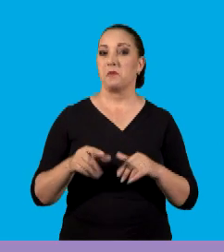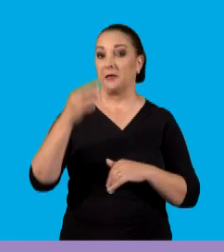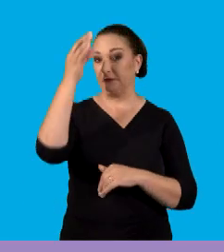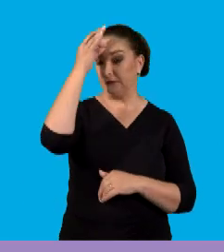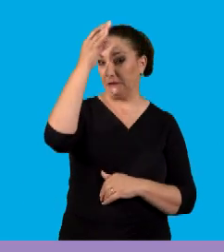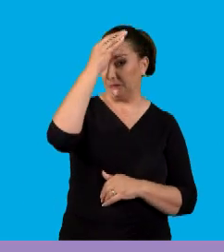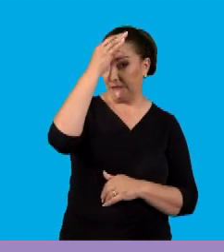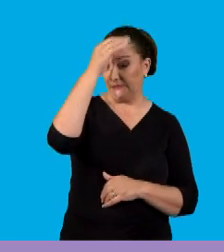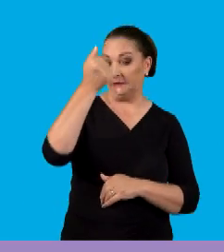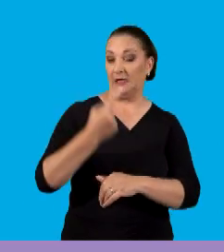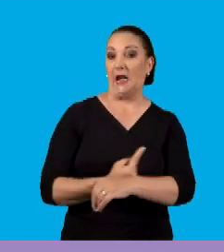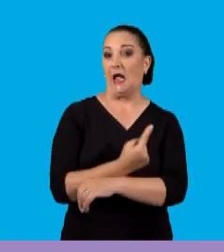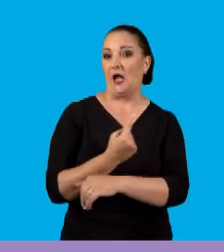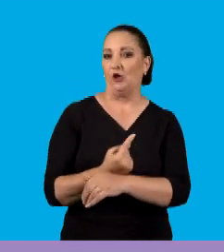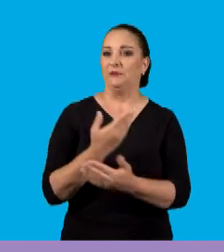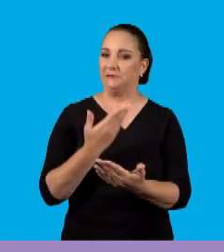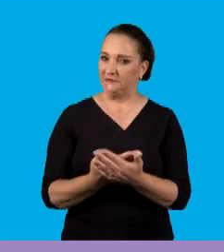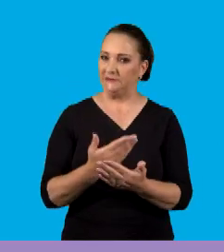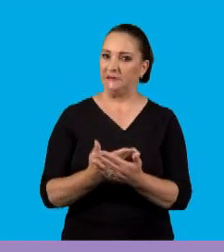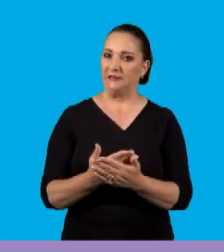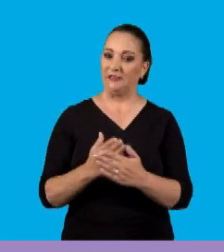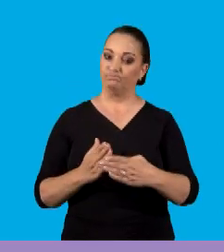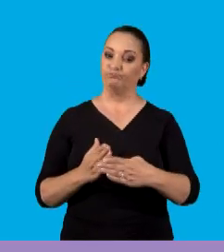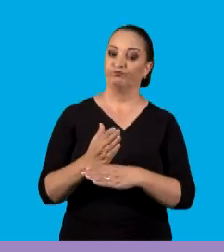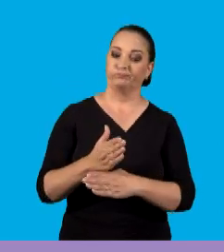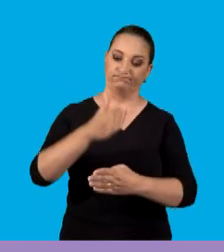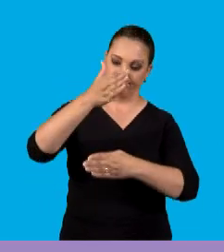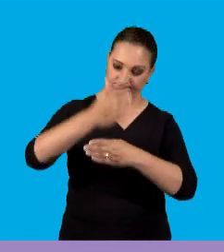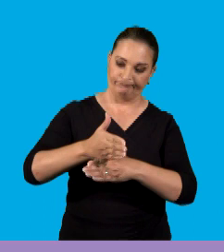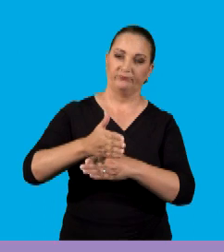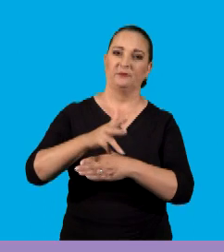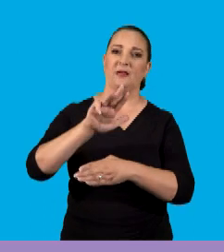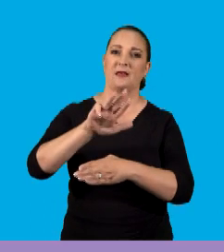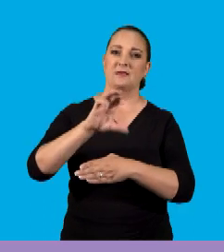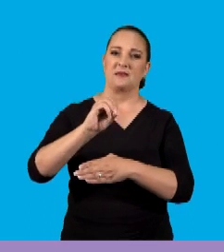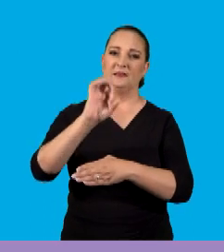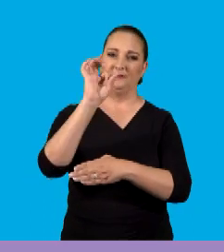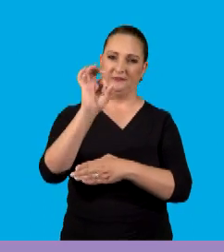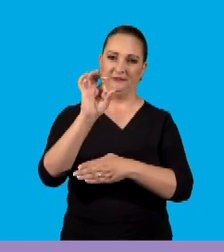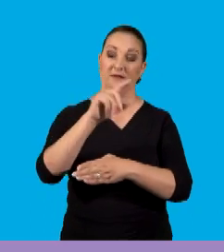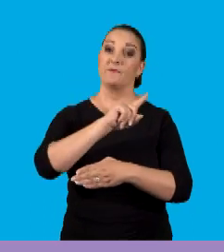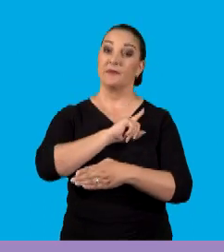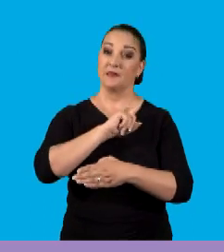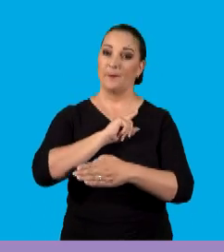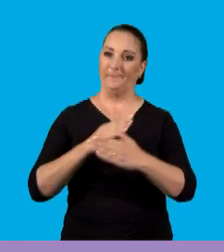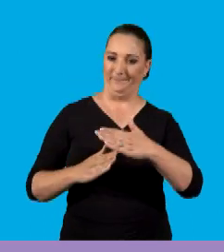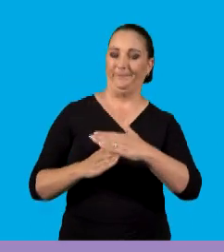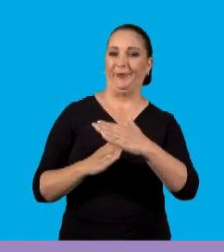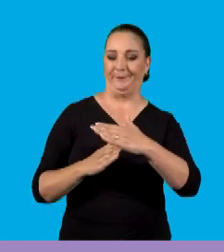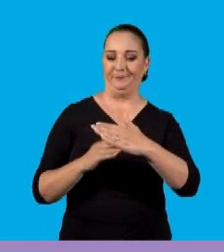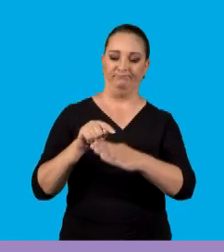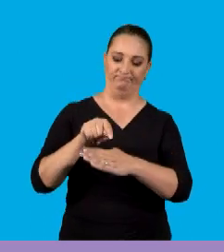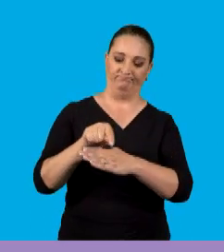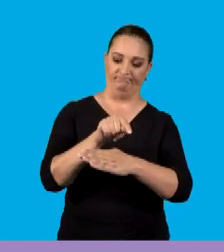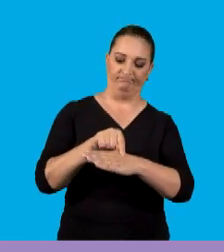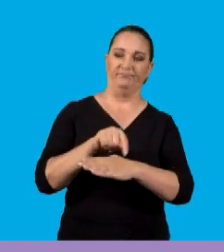the minute arm and the hour arm intersect at 90 degrees. Because these ones are intersecting at 90 degrees, they are therefore referred